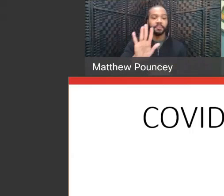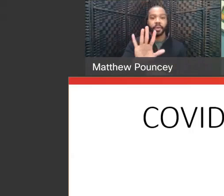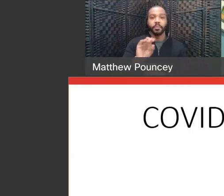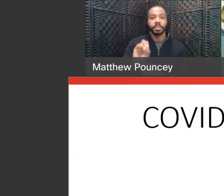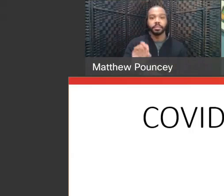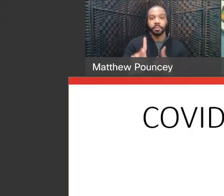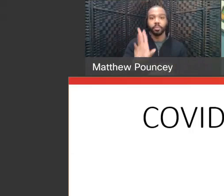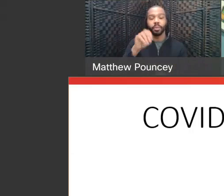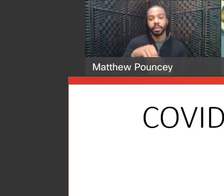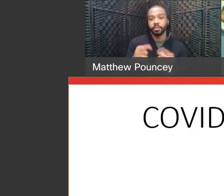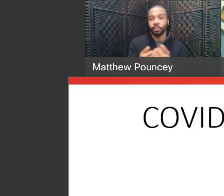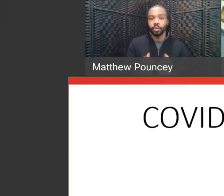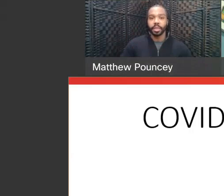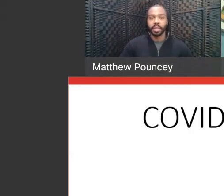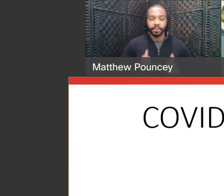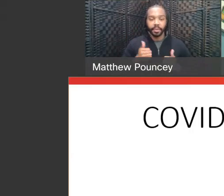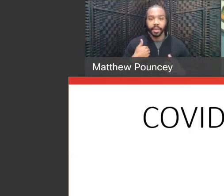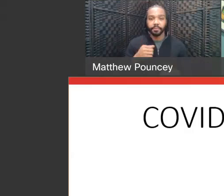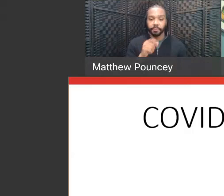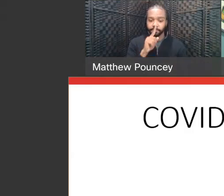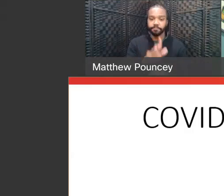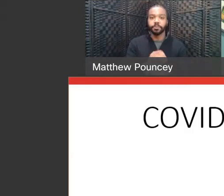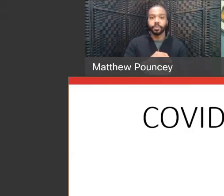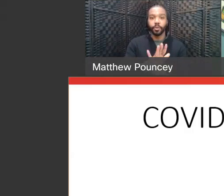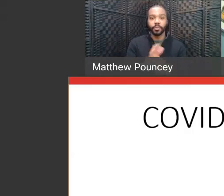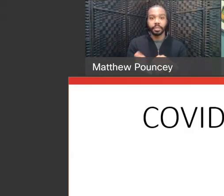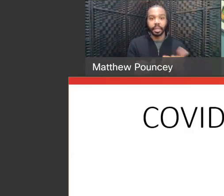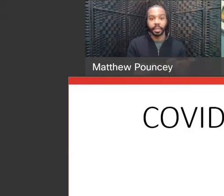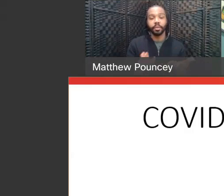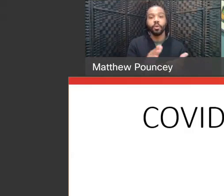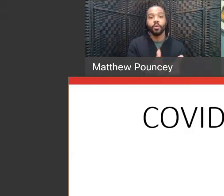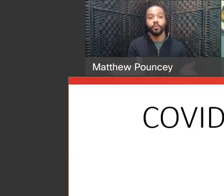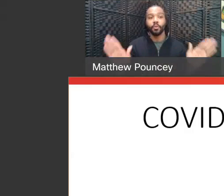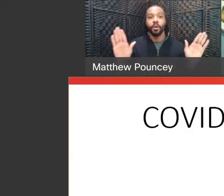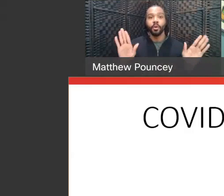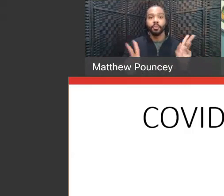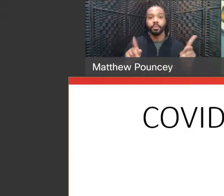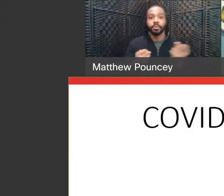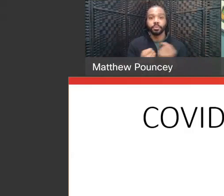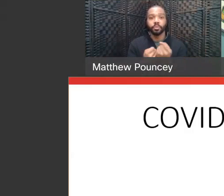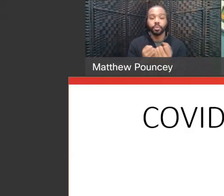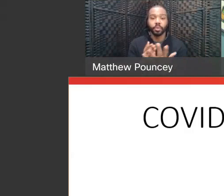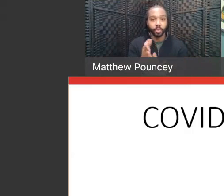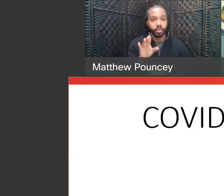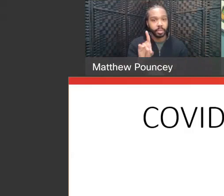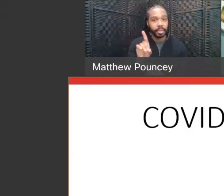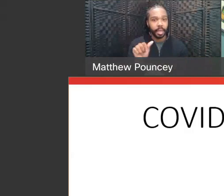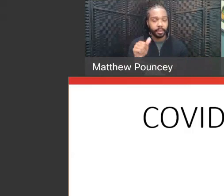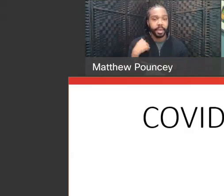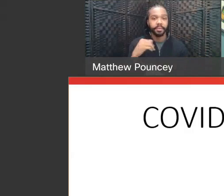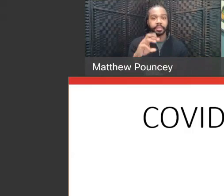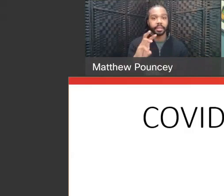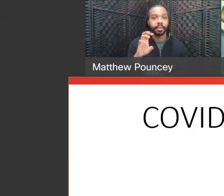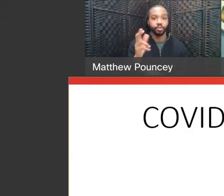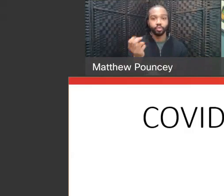contracted COVID and had a confirmed COVID death. So overall, of people supported by DDA, the 612 people